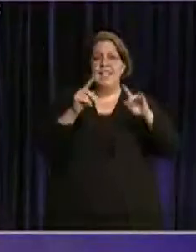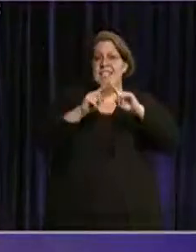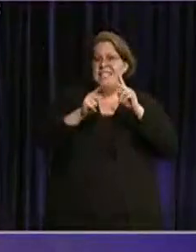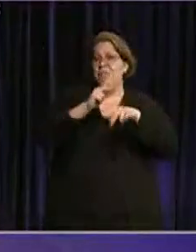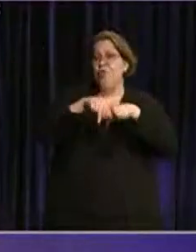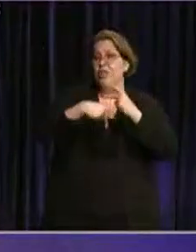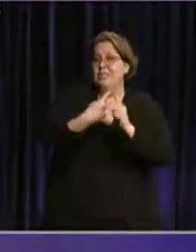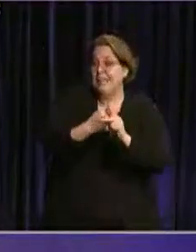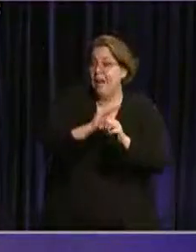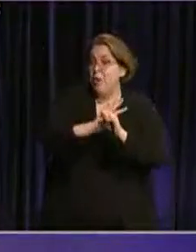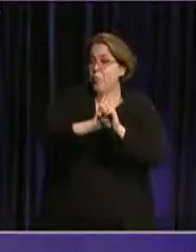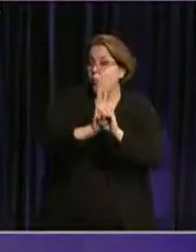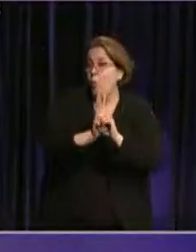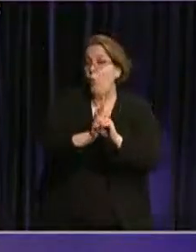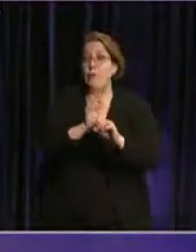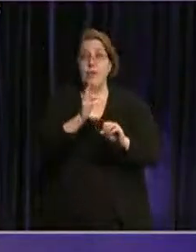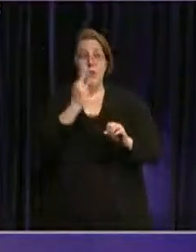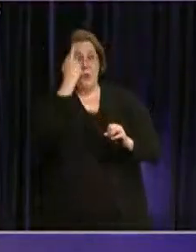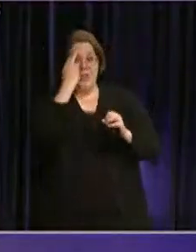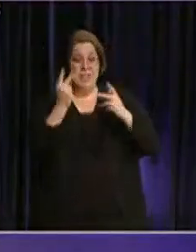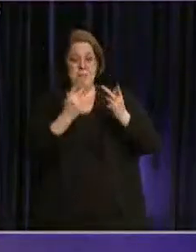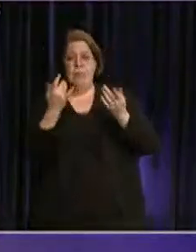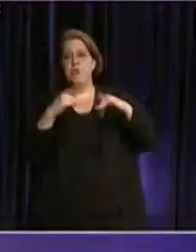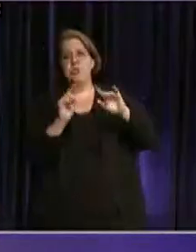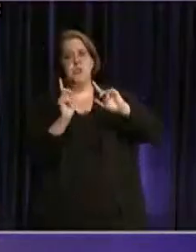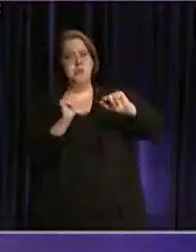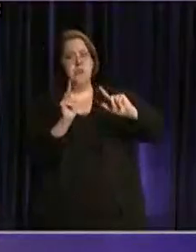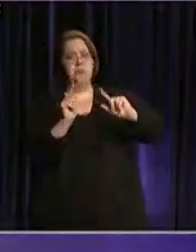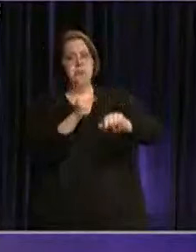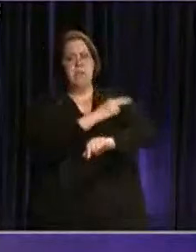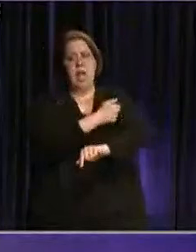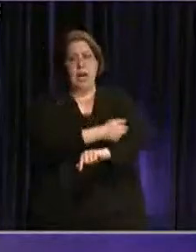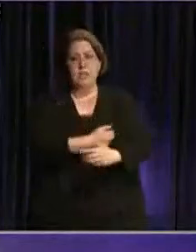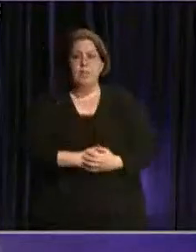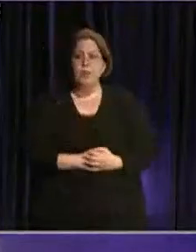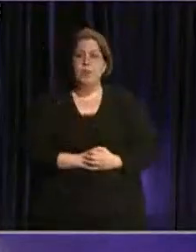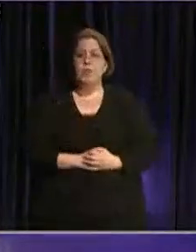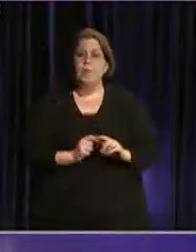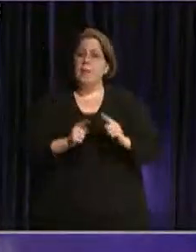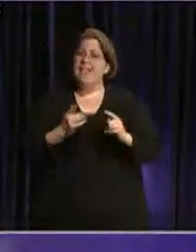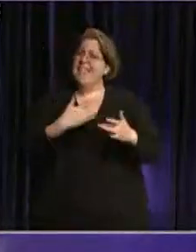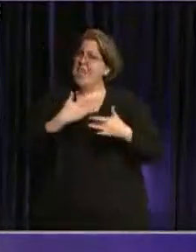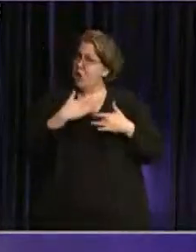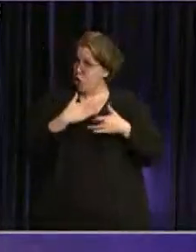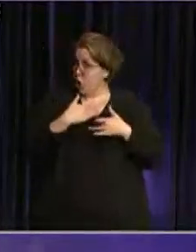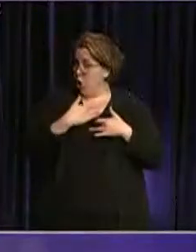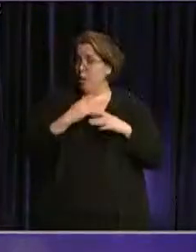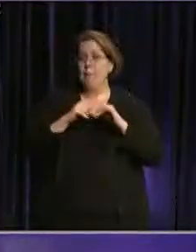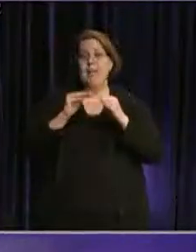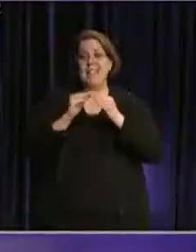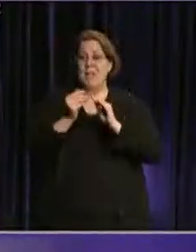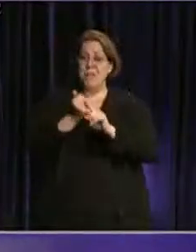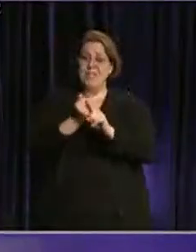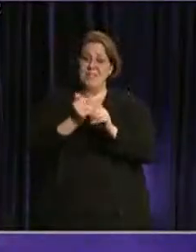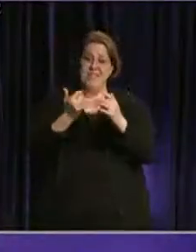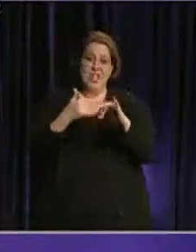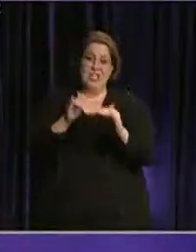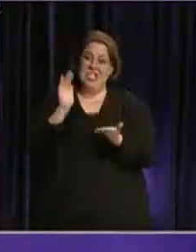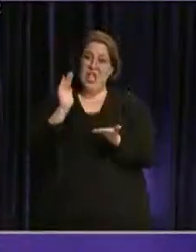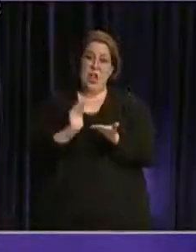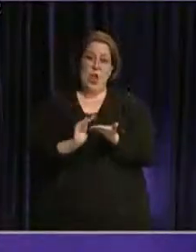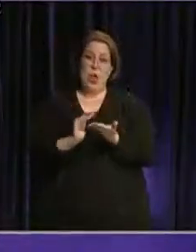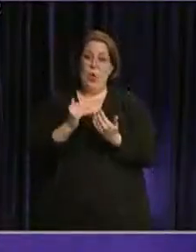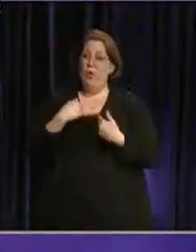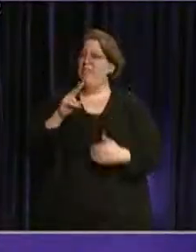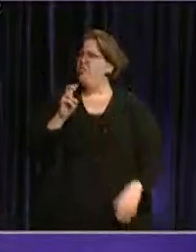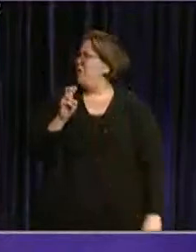is, or why there's still people going to the hospital, but it's a concern. But the numbers again are very, very low. We got